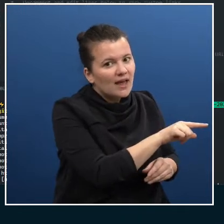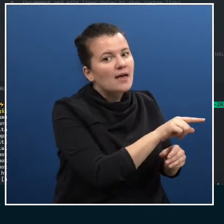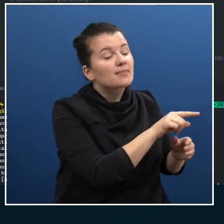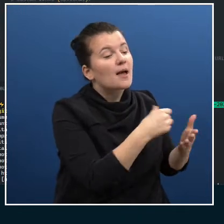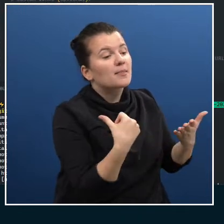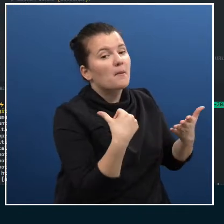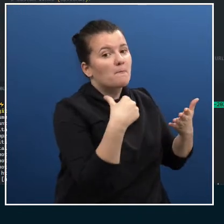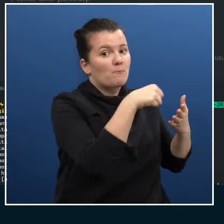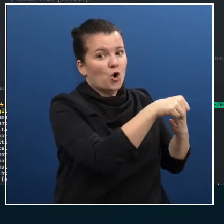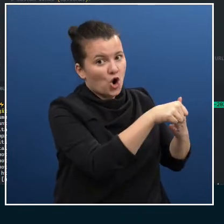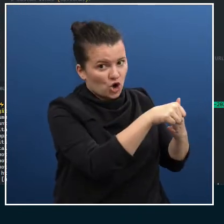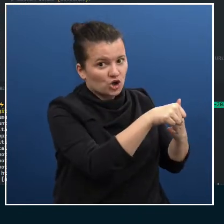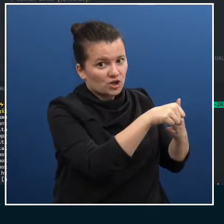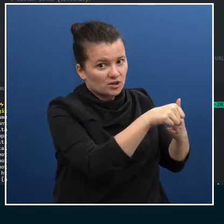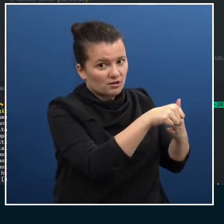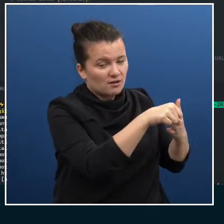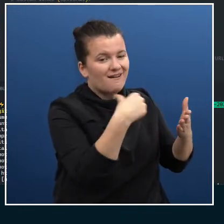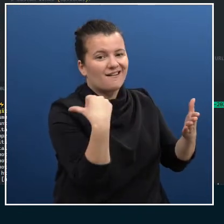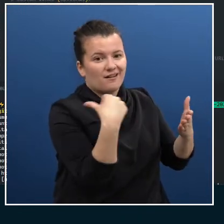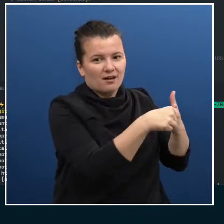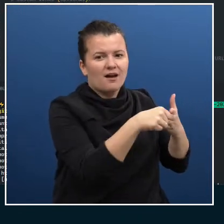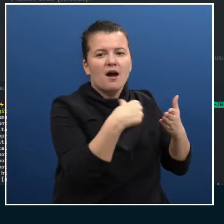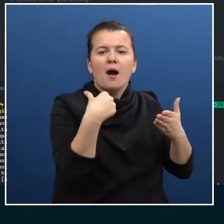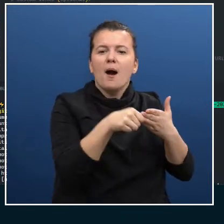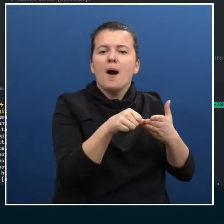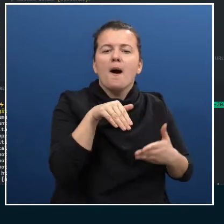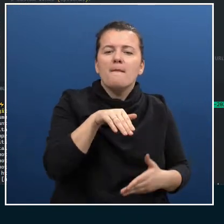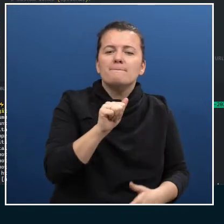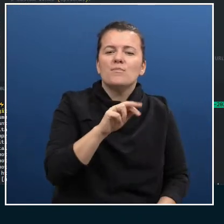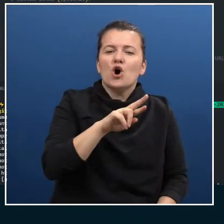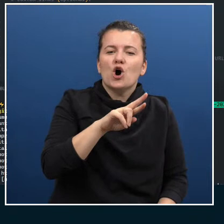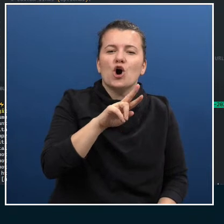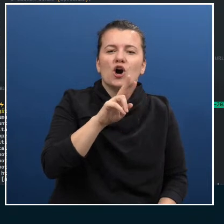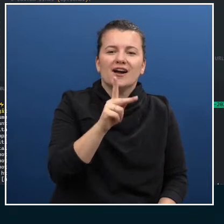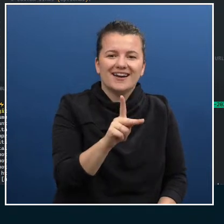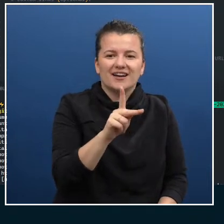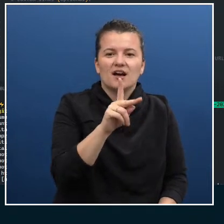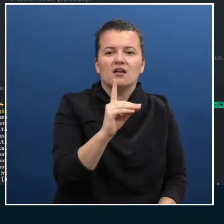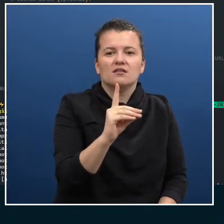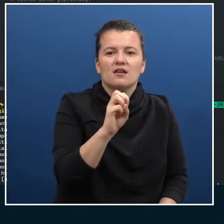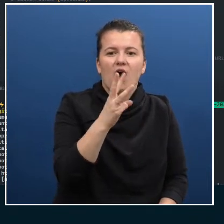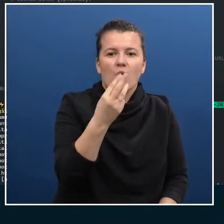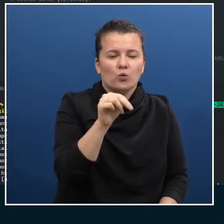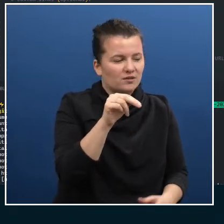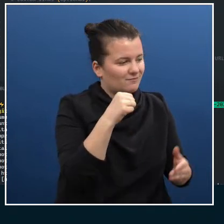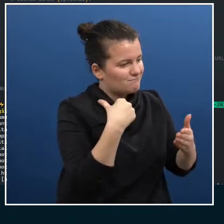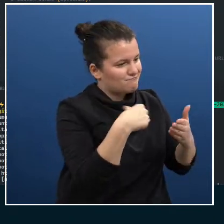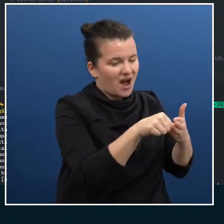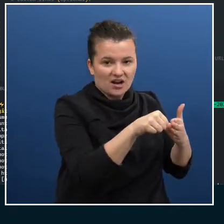that this is also again a template where you fill in some